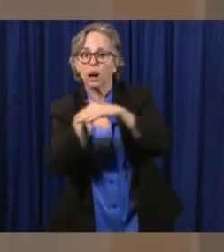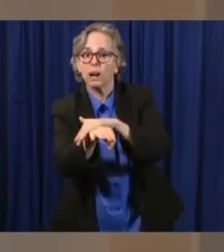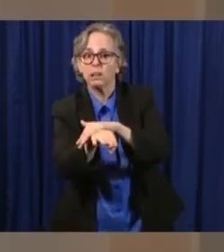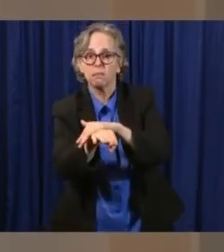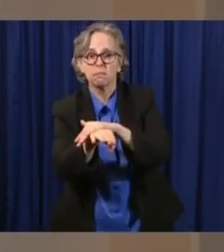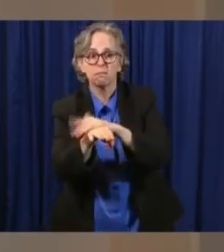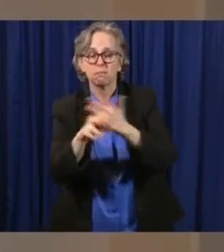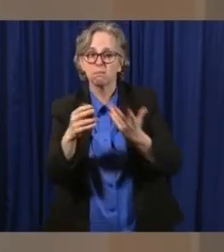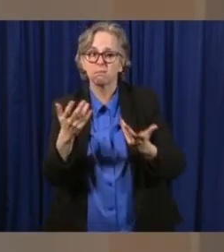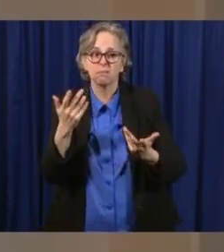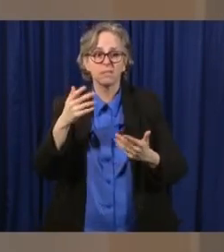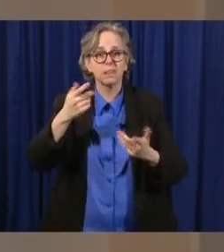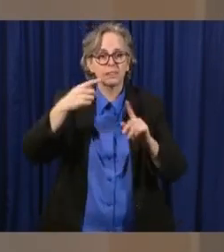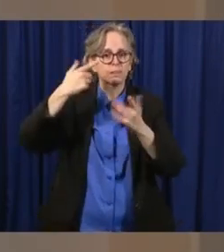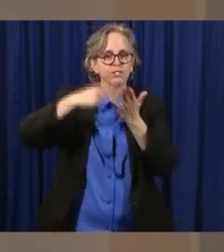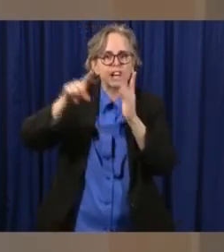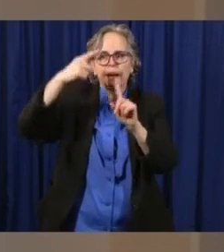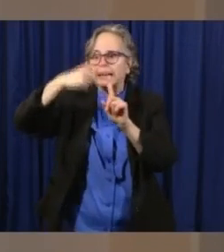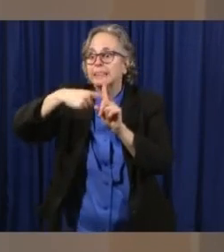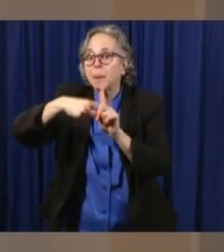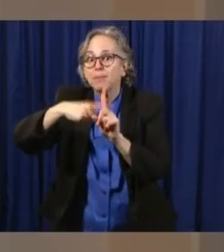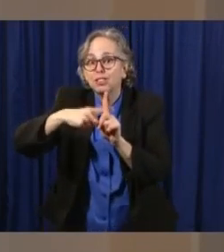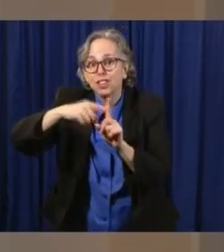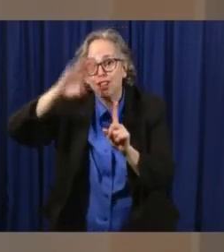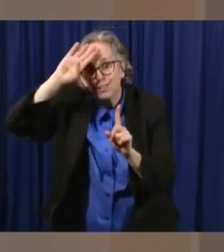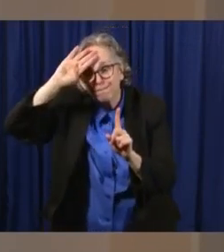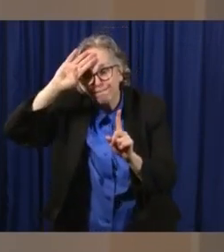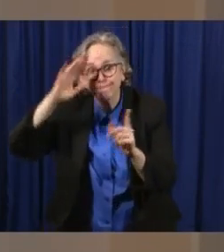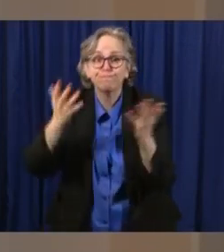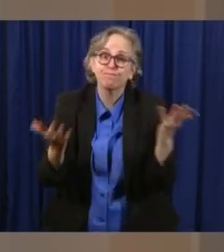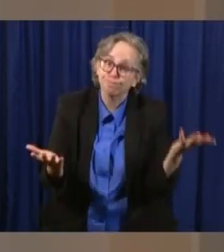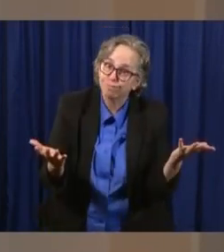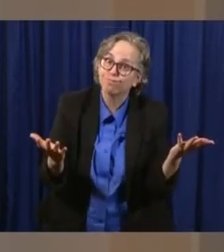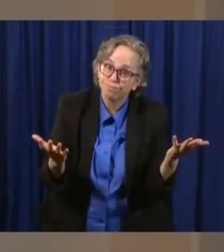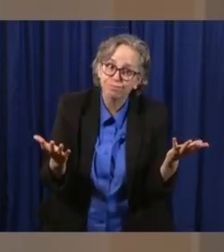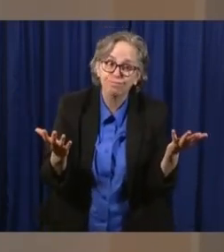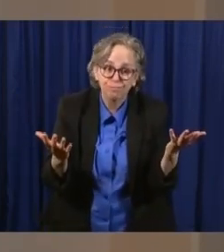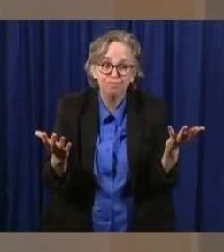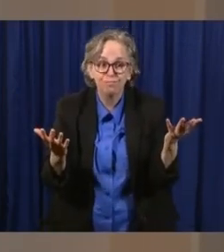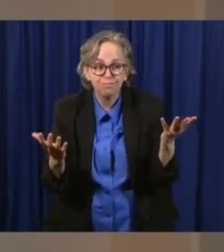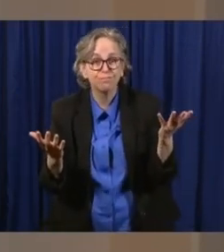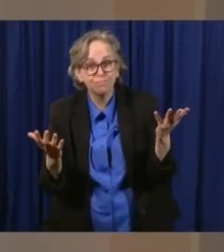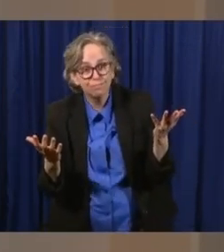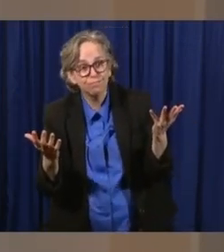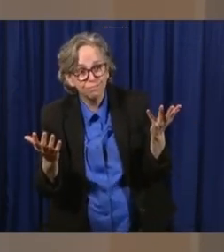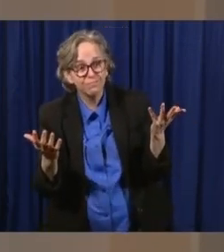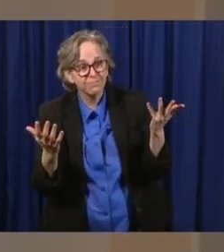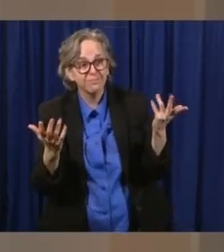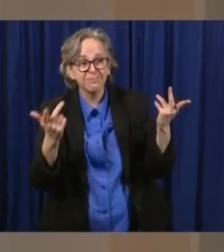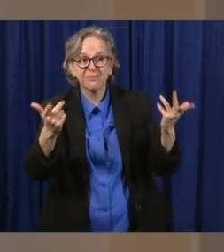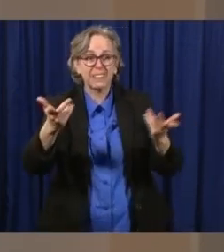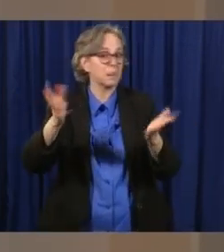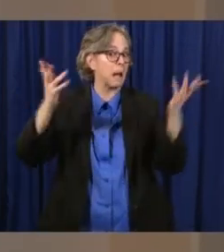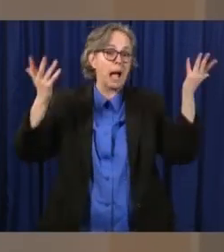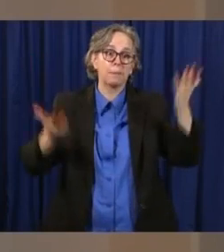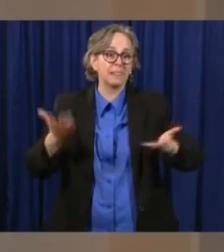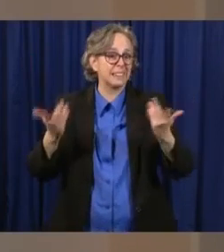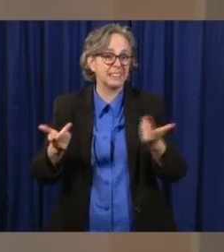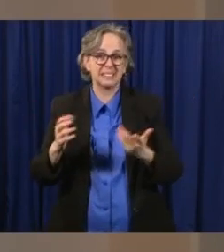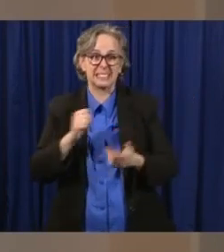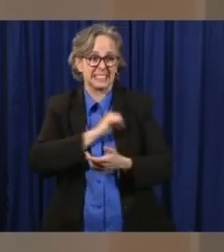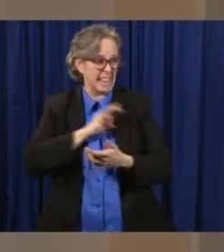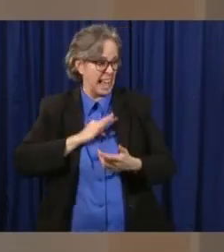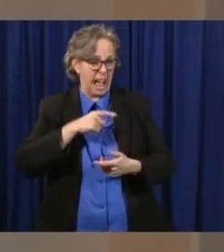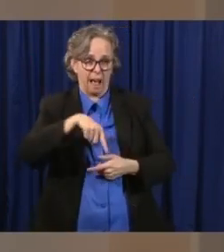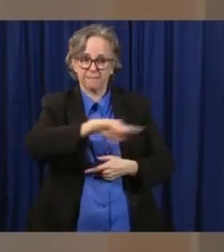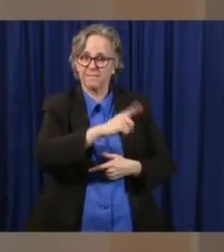a lot of people who are interacting in a space. You don't want to have the spread. A dedicated cleaning staff and common spaces and entryways. These are